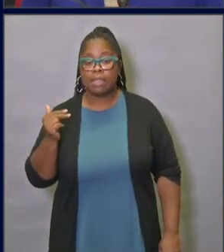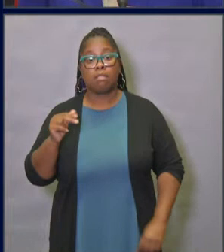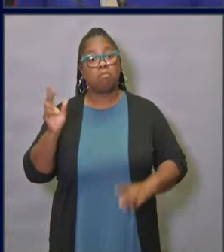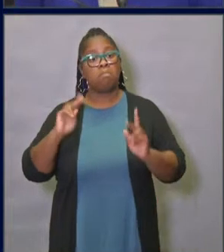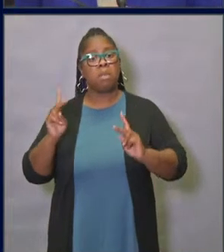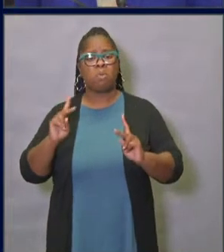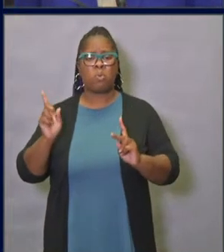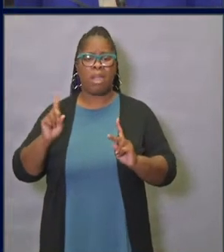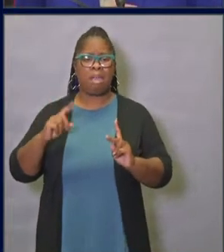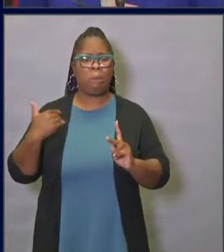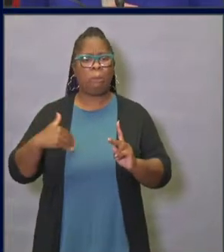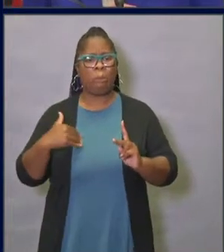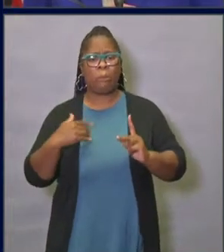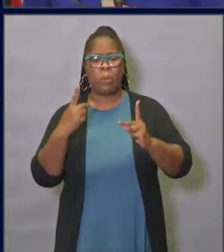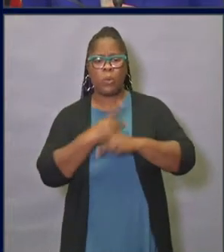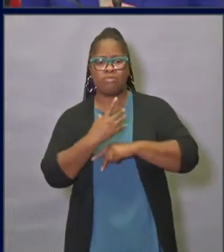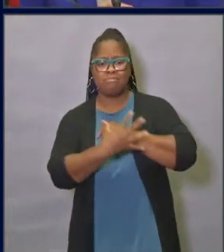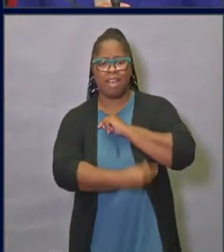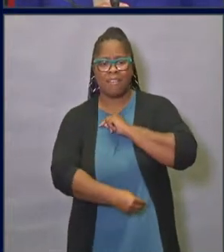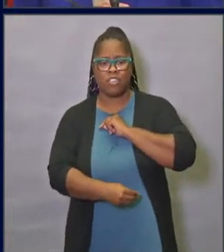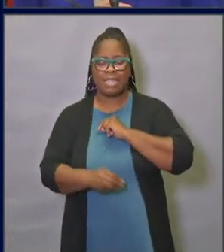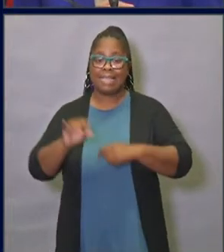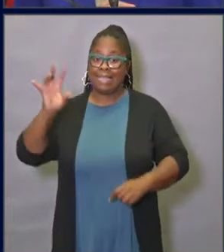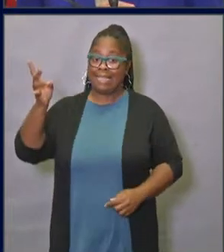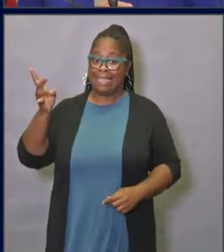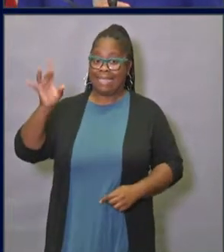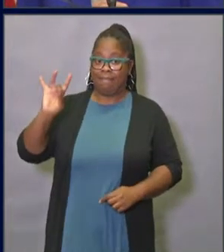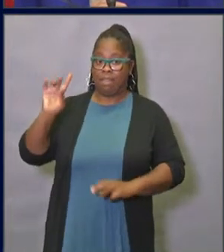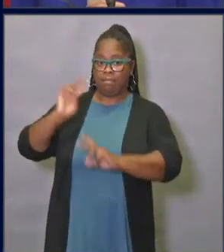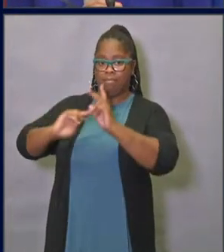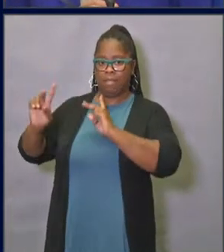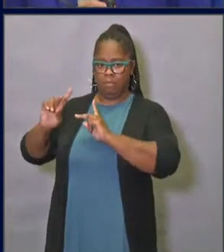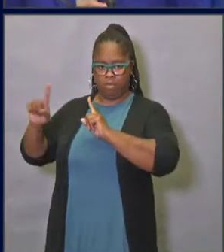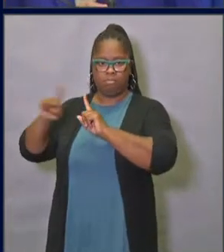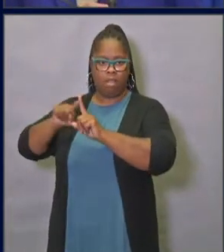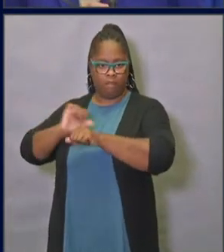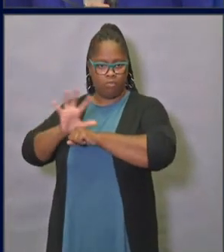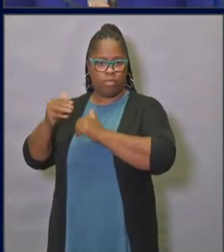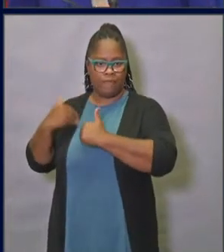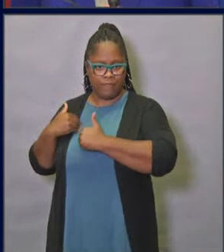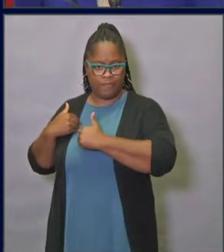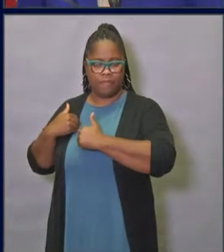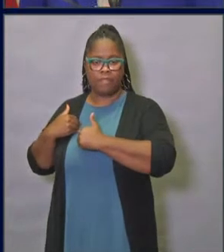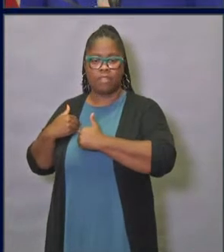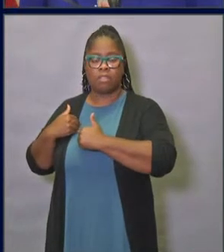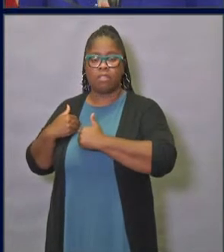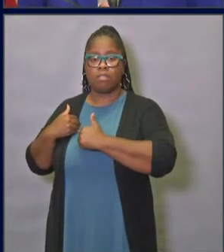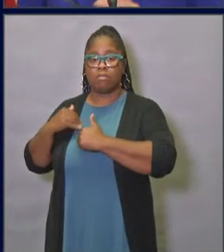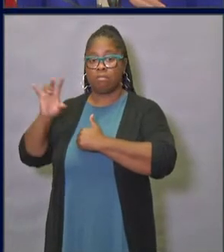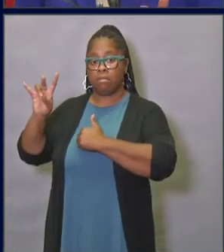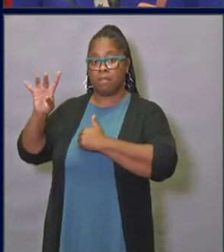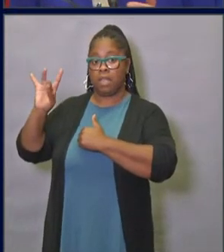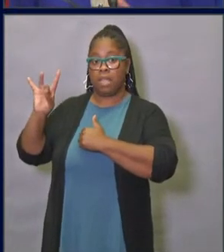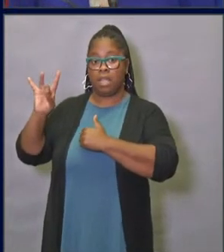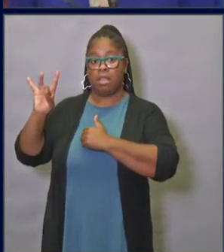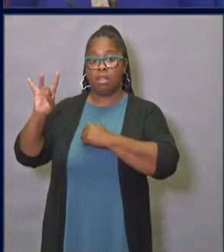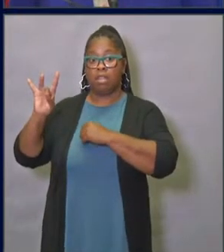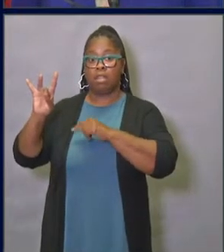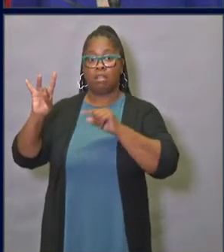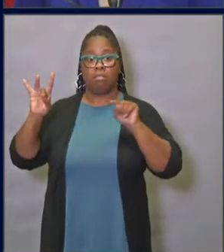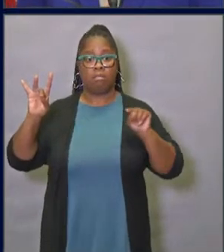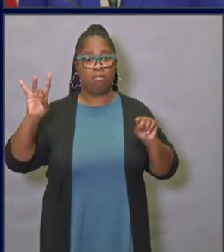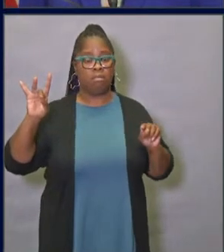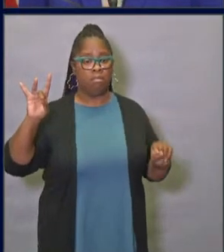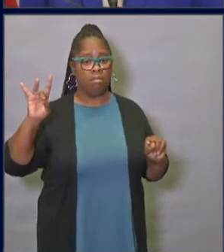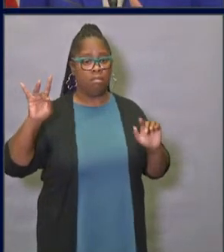with the highest poverty levels is 78 cases per 100,000 people, and this is double that